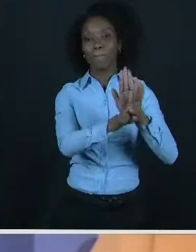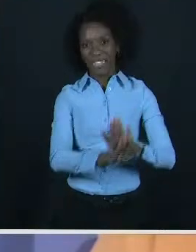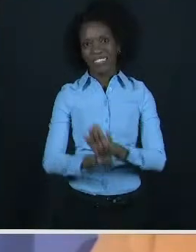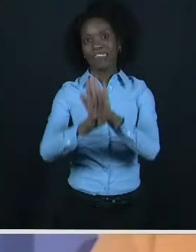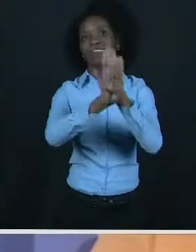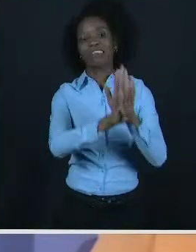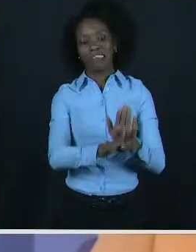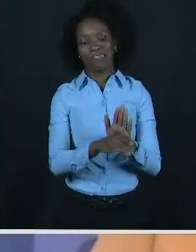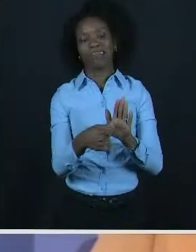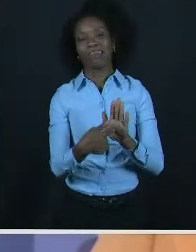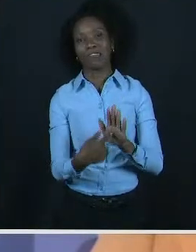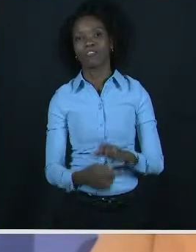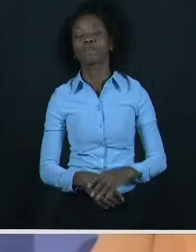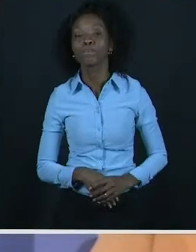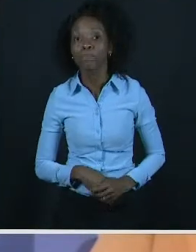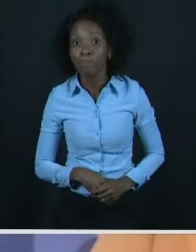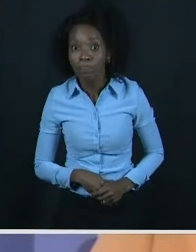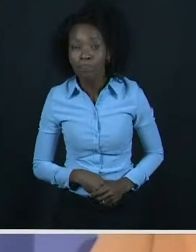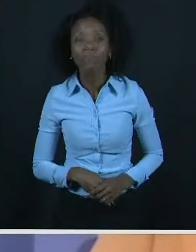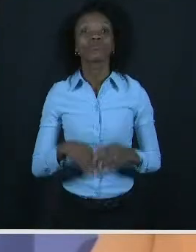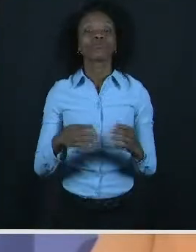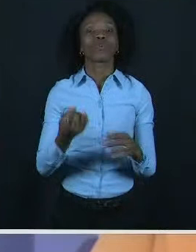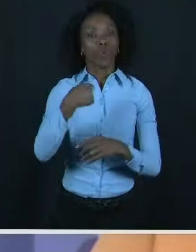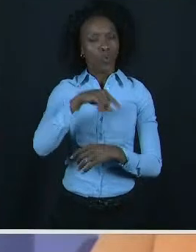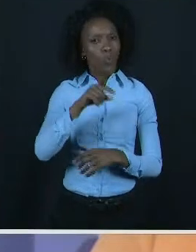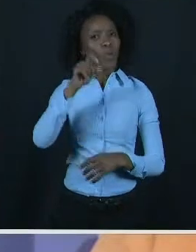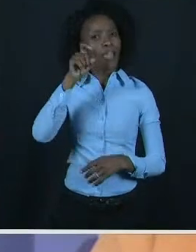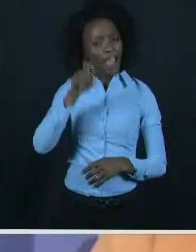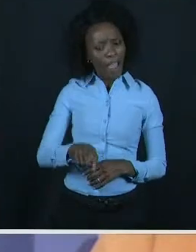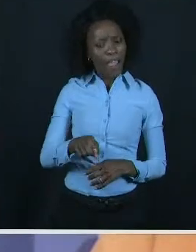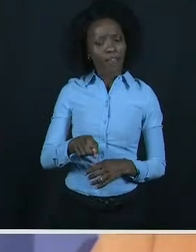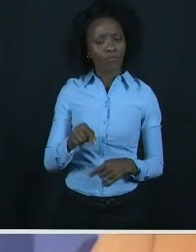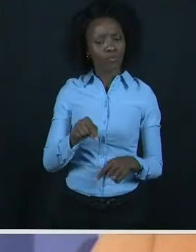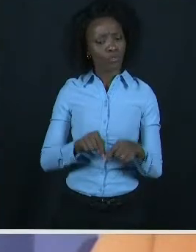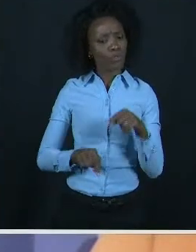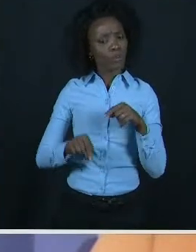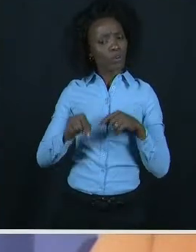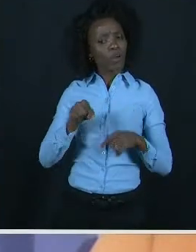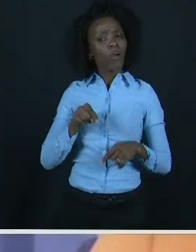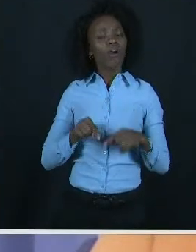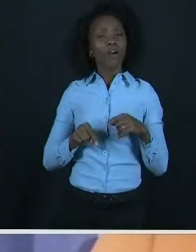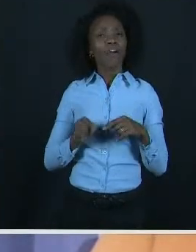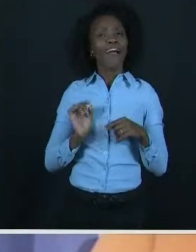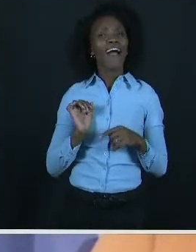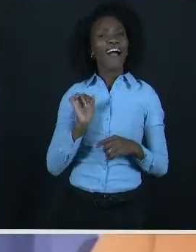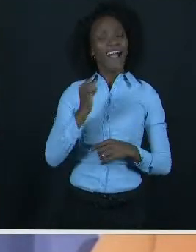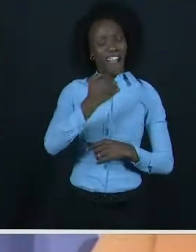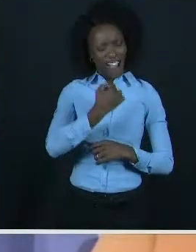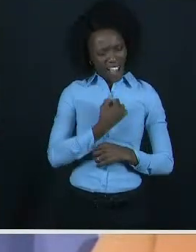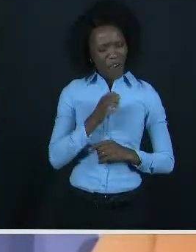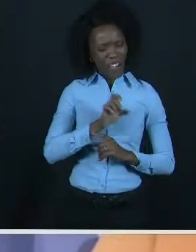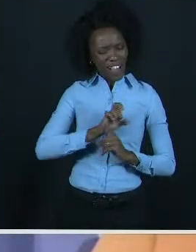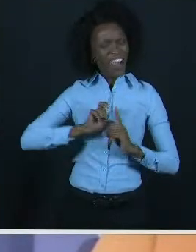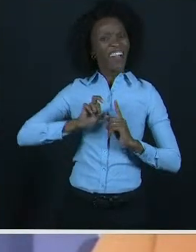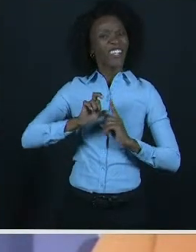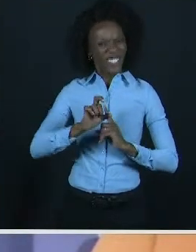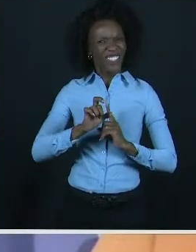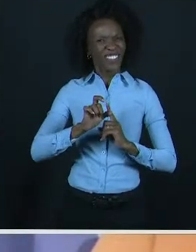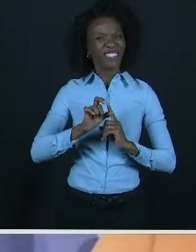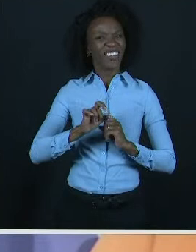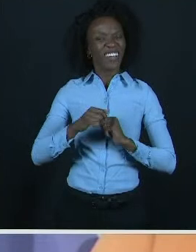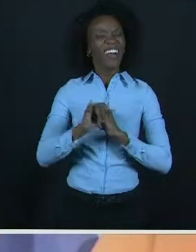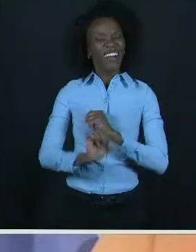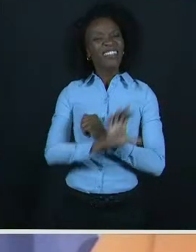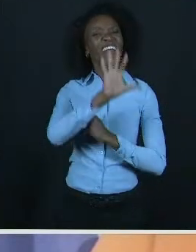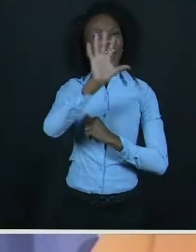this pandemic. We need to reweave the social fabric of our country so